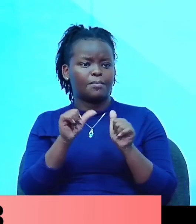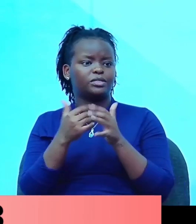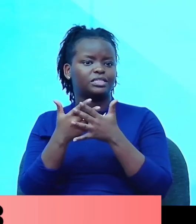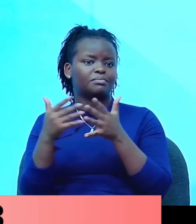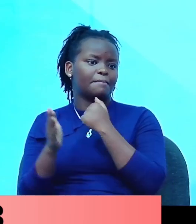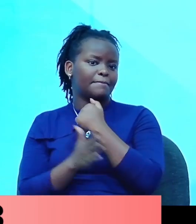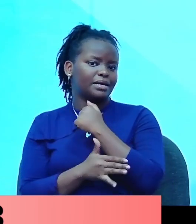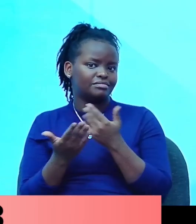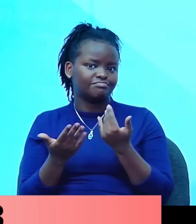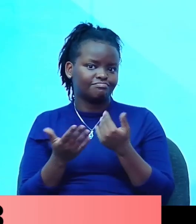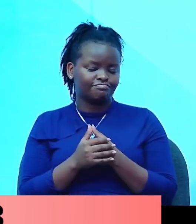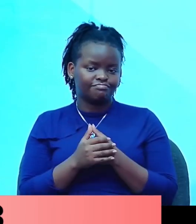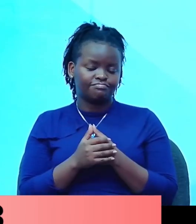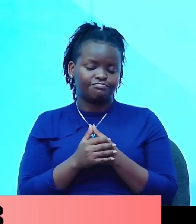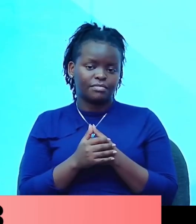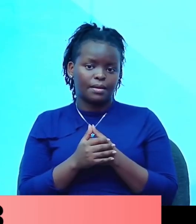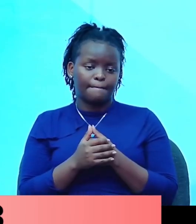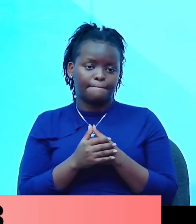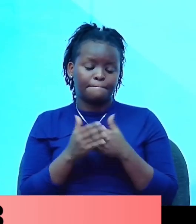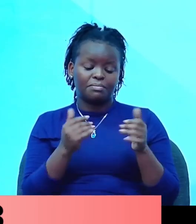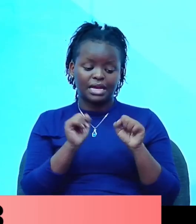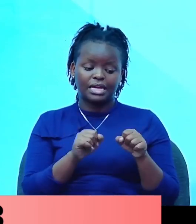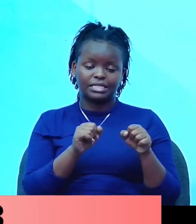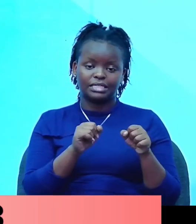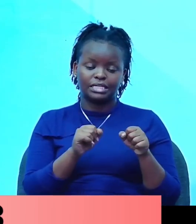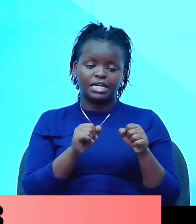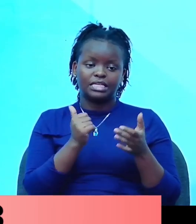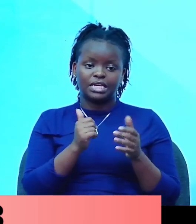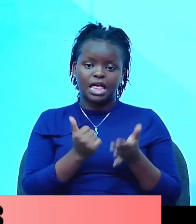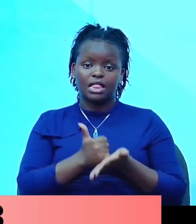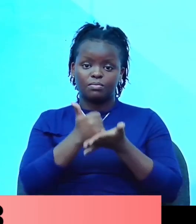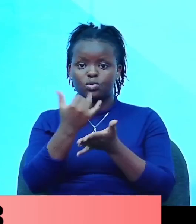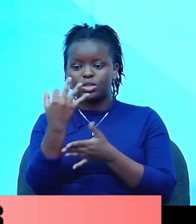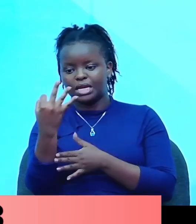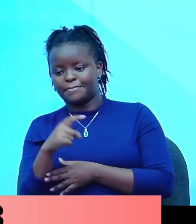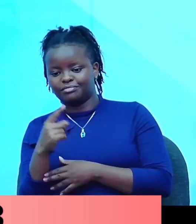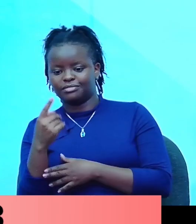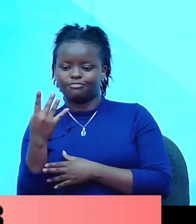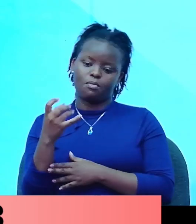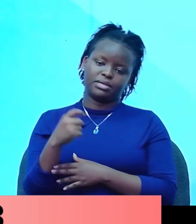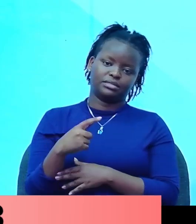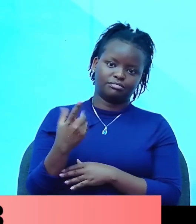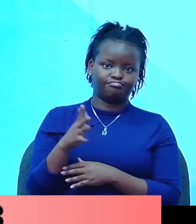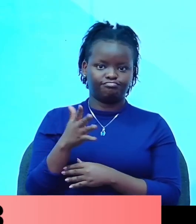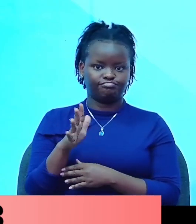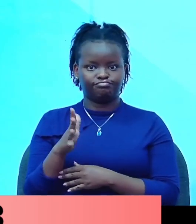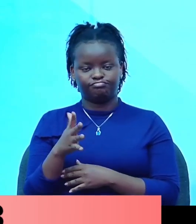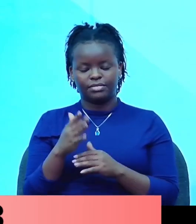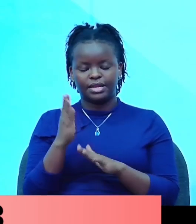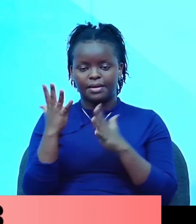carry you through 3 months Right. or 4 months. Right. Yeah. So just preparing yourself for